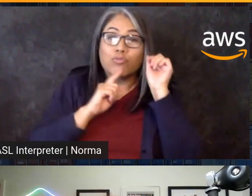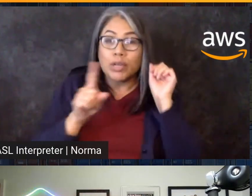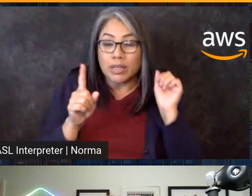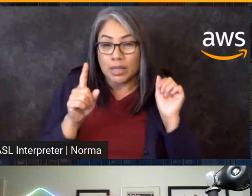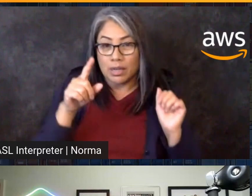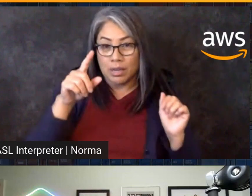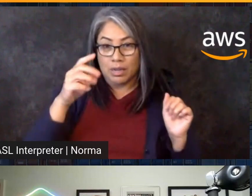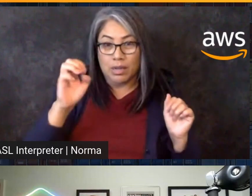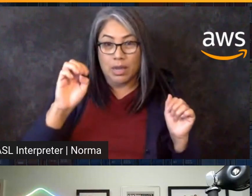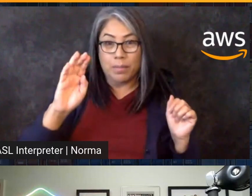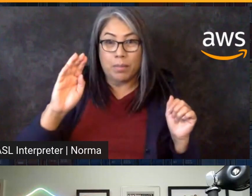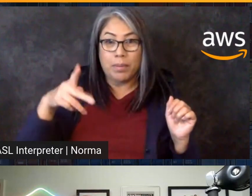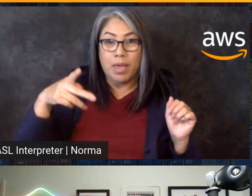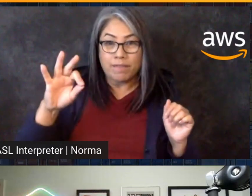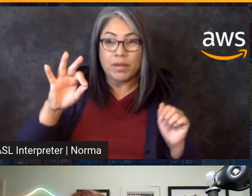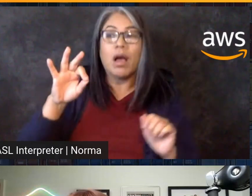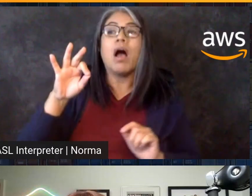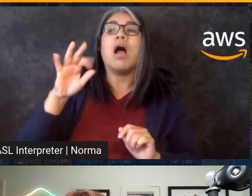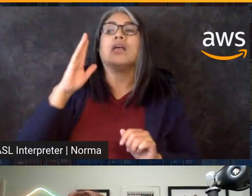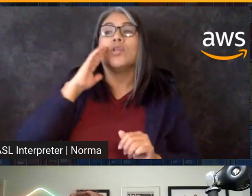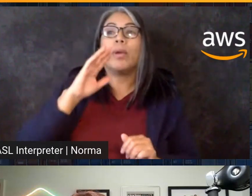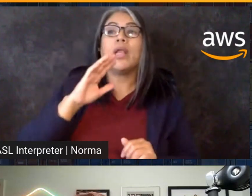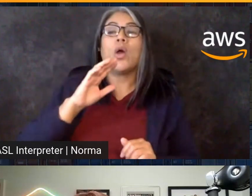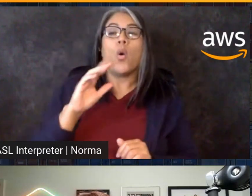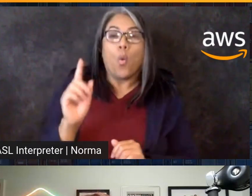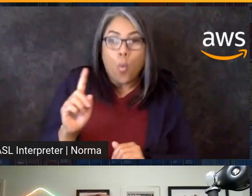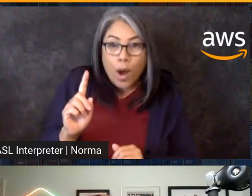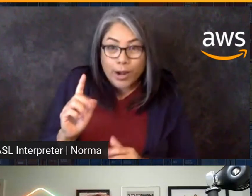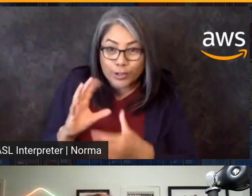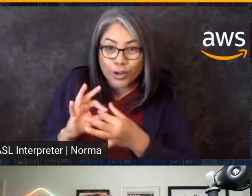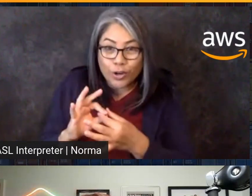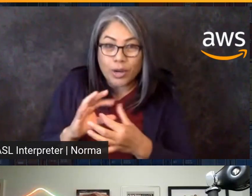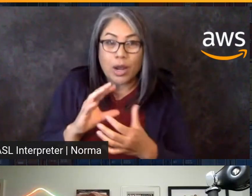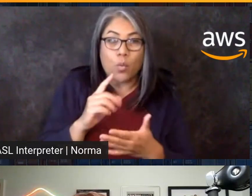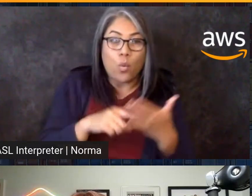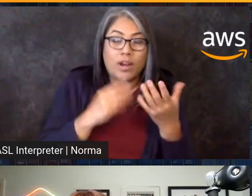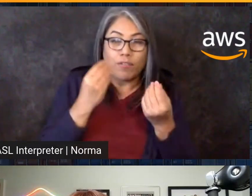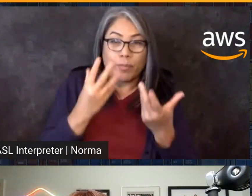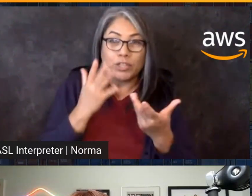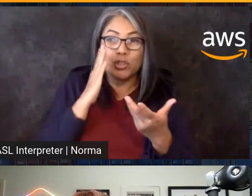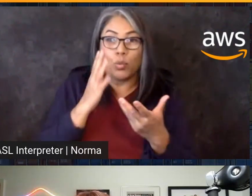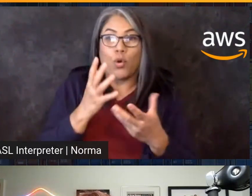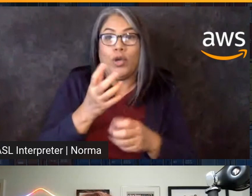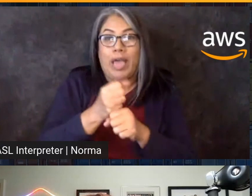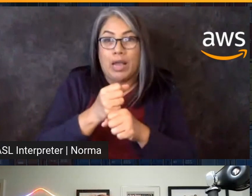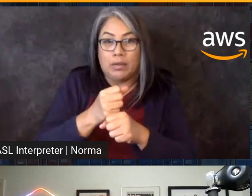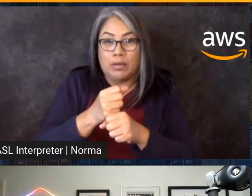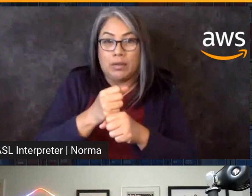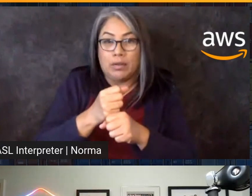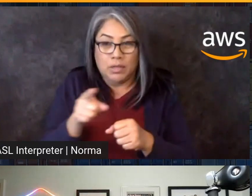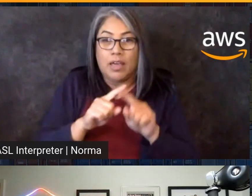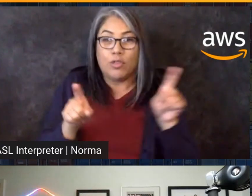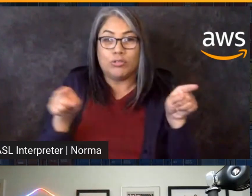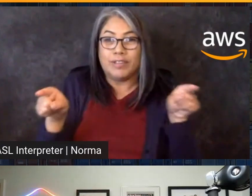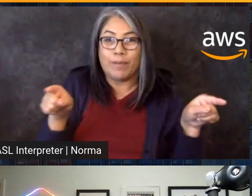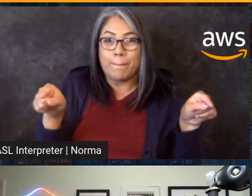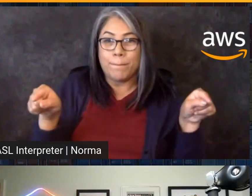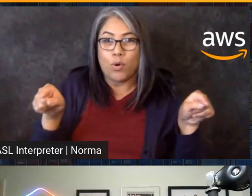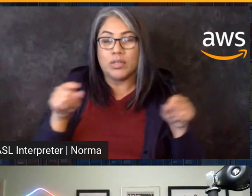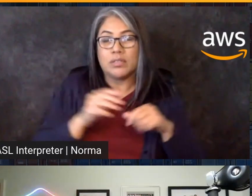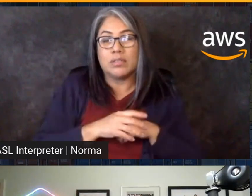knowing where to hook and what information you're going to get in those different points.